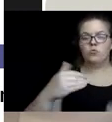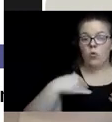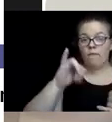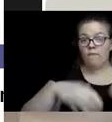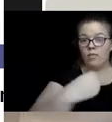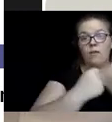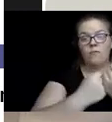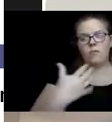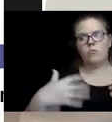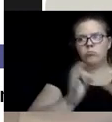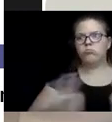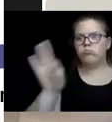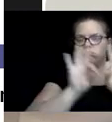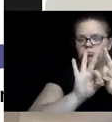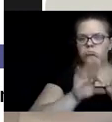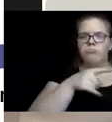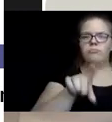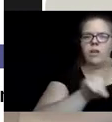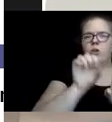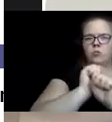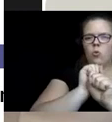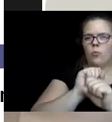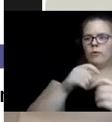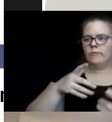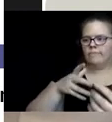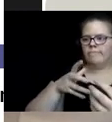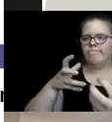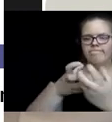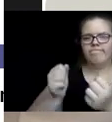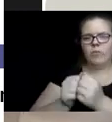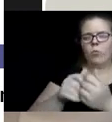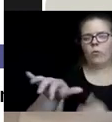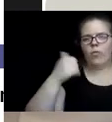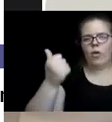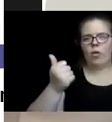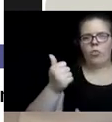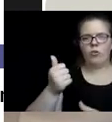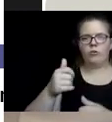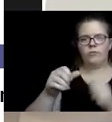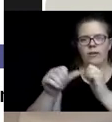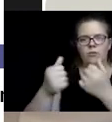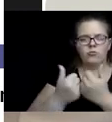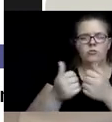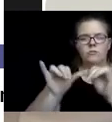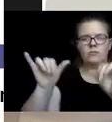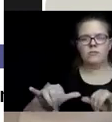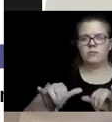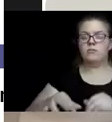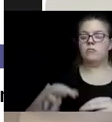very closely with other community-based organizations, including the justice system, as well as adult